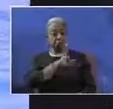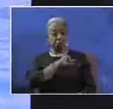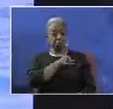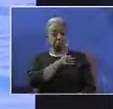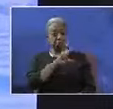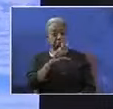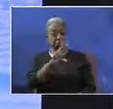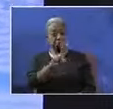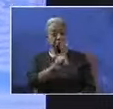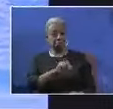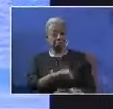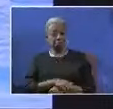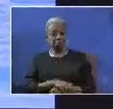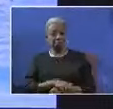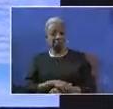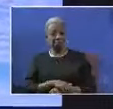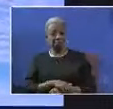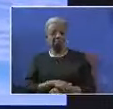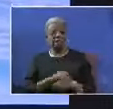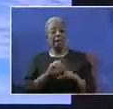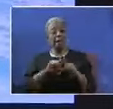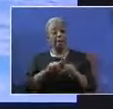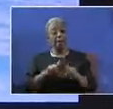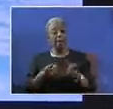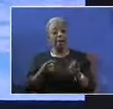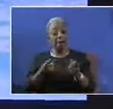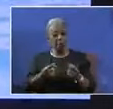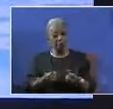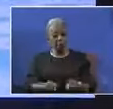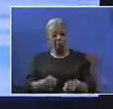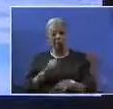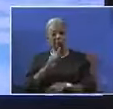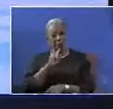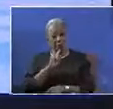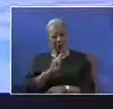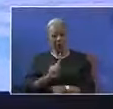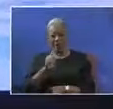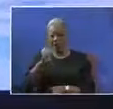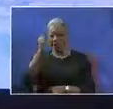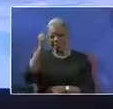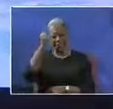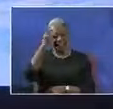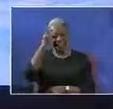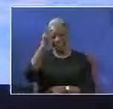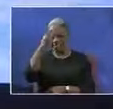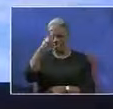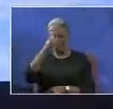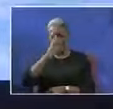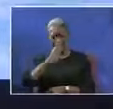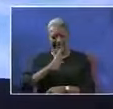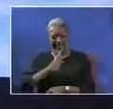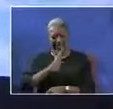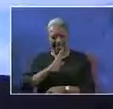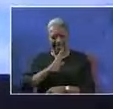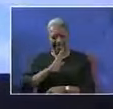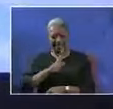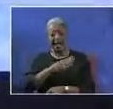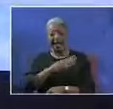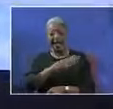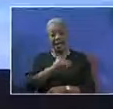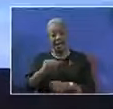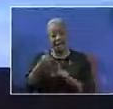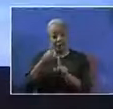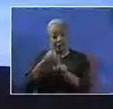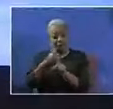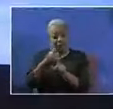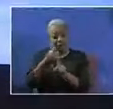no. See, when you really get to understand God and yourself, you